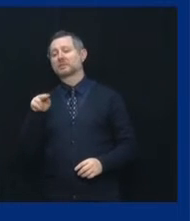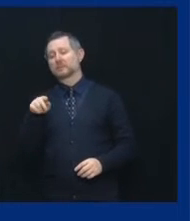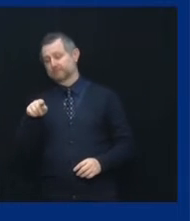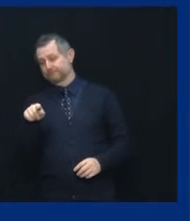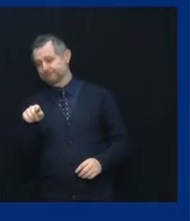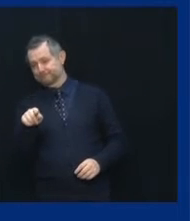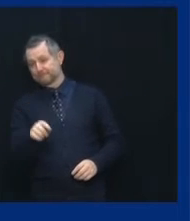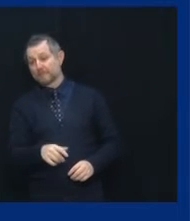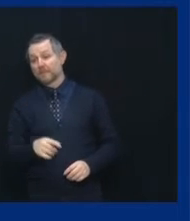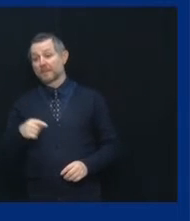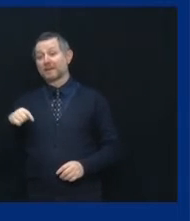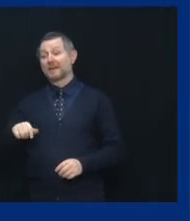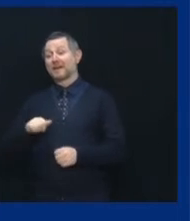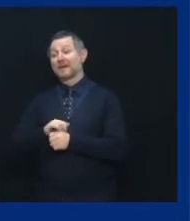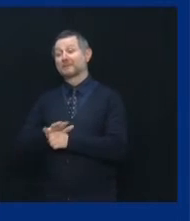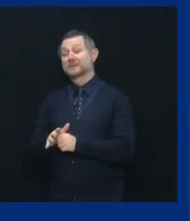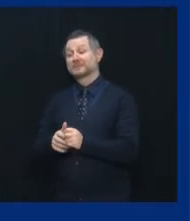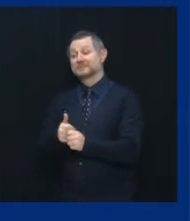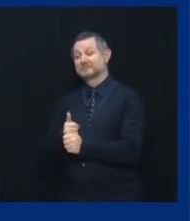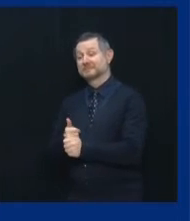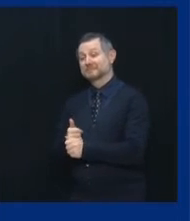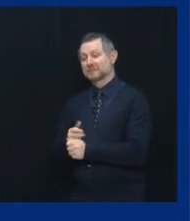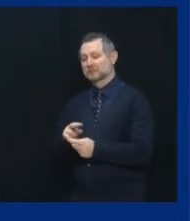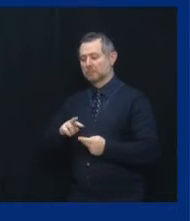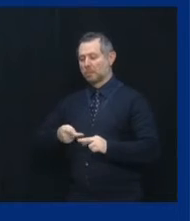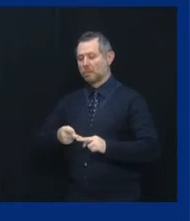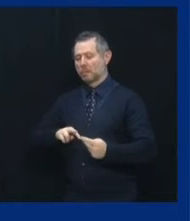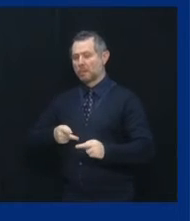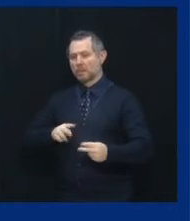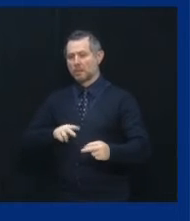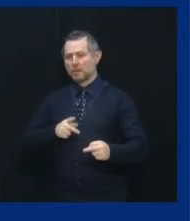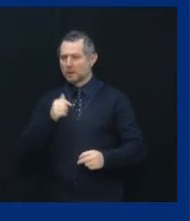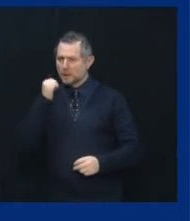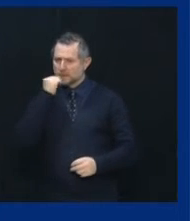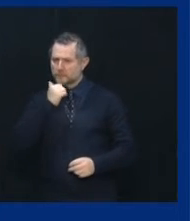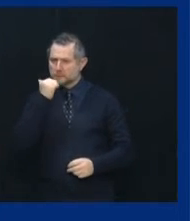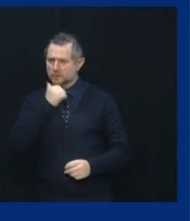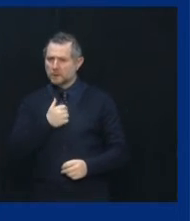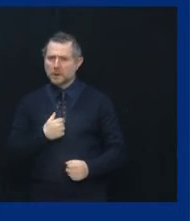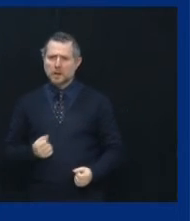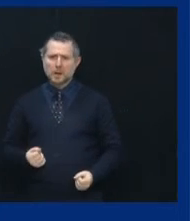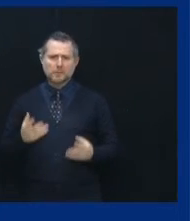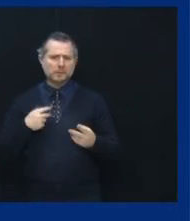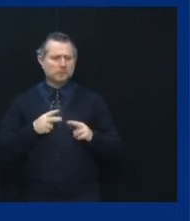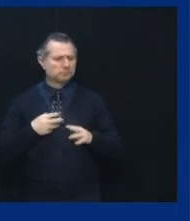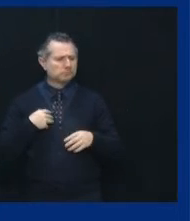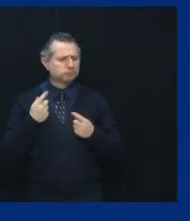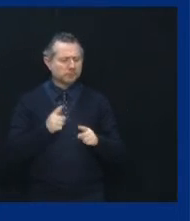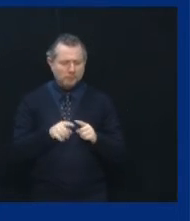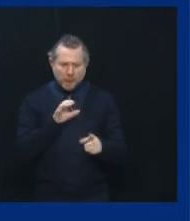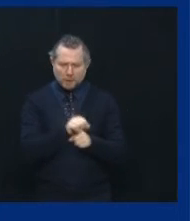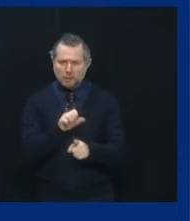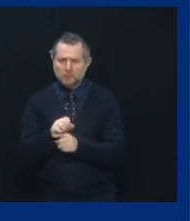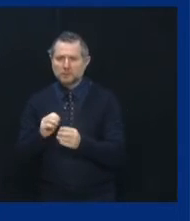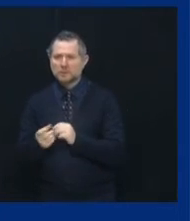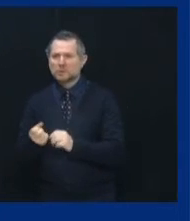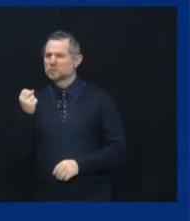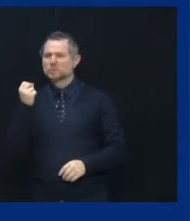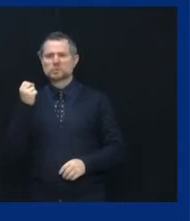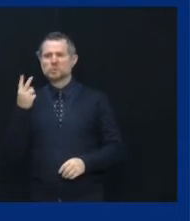virus is mutating every day. How many mutations have there been of the virus? Dozens of mutations.